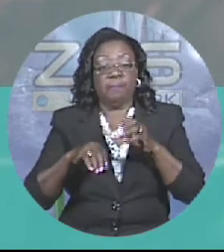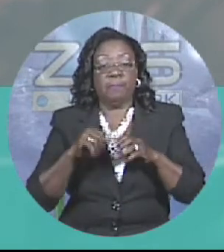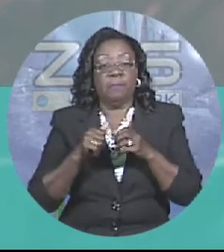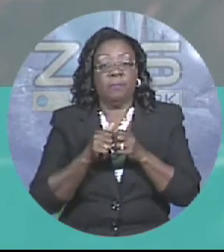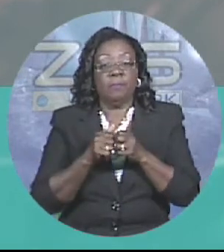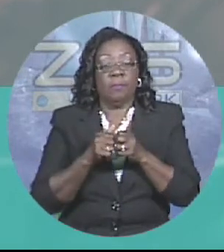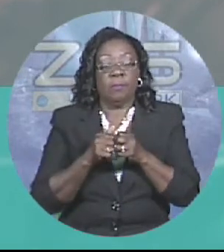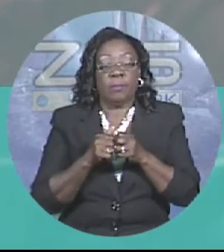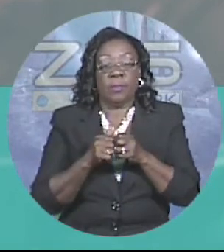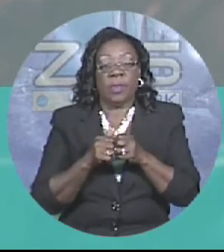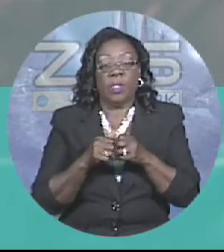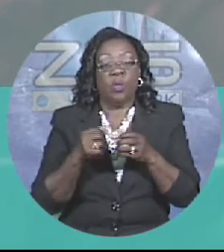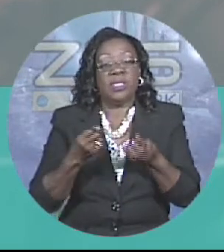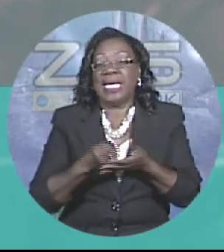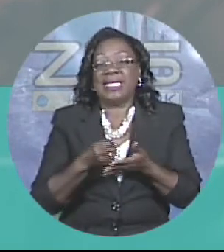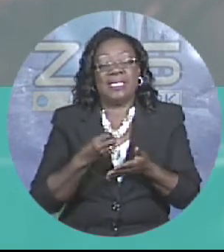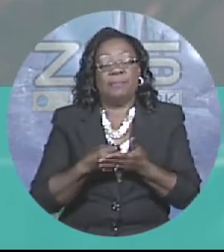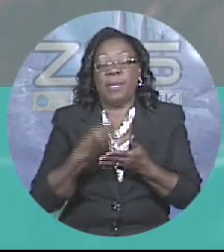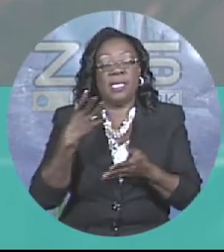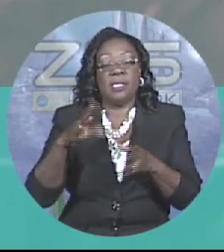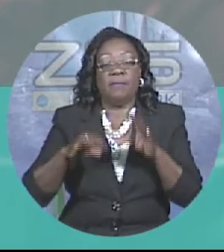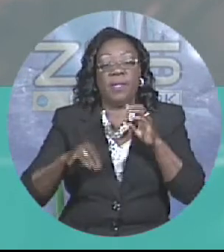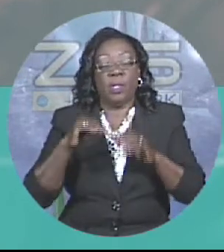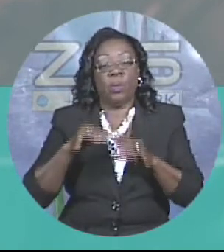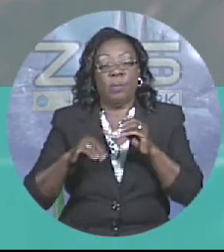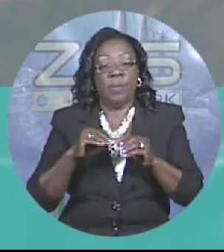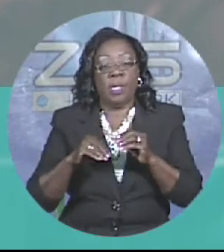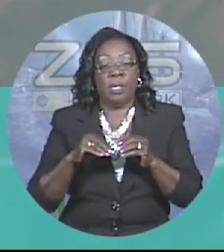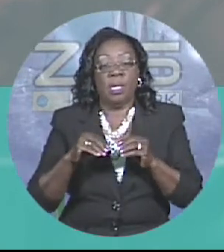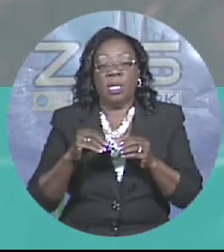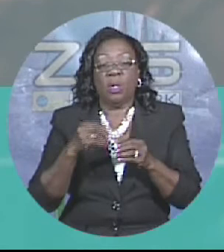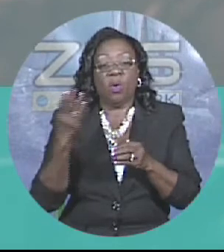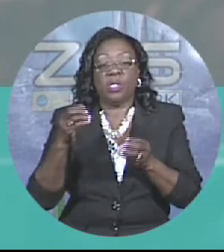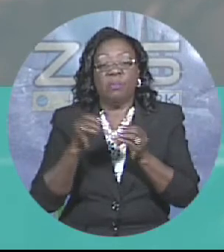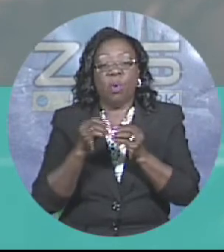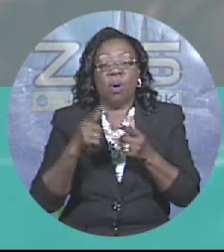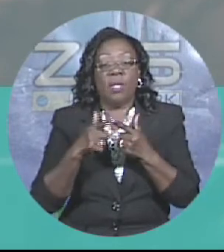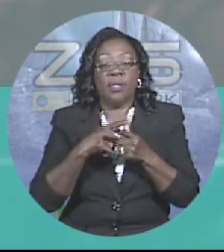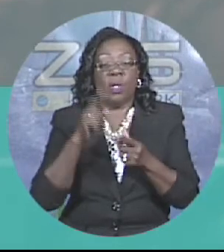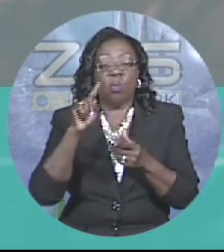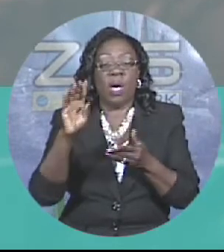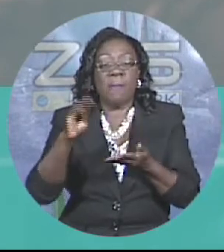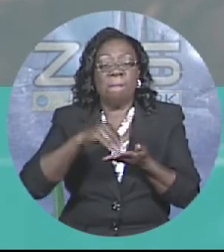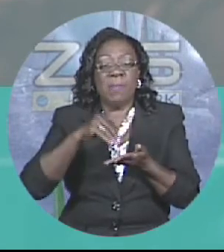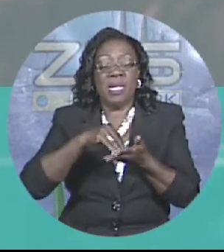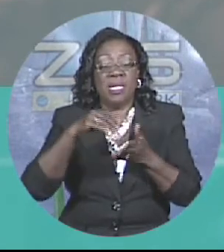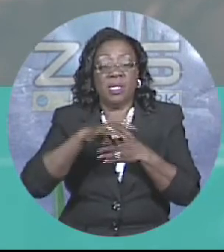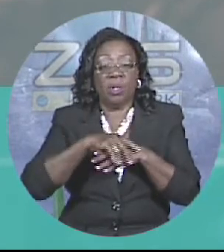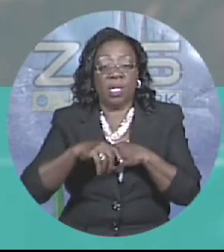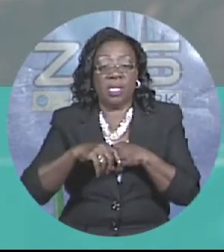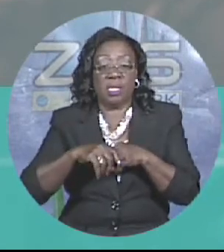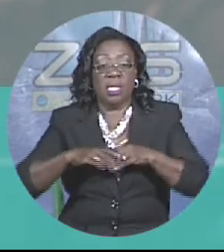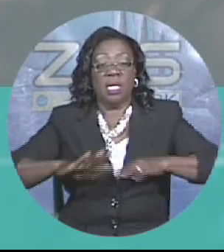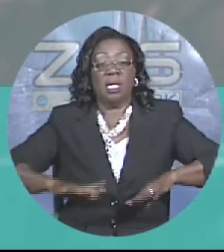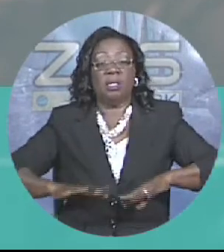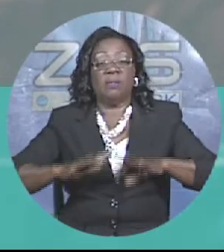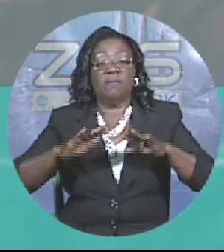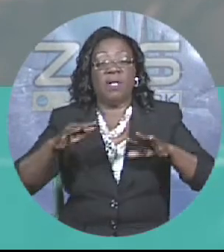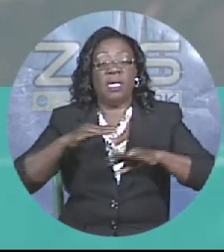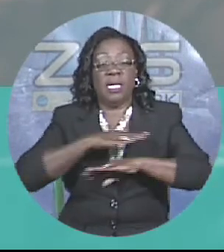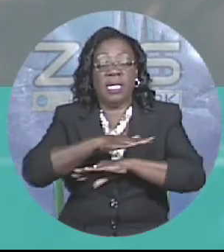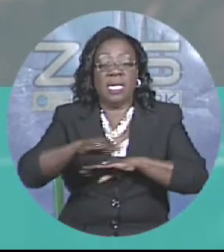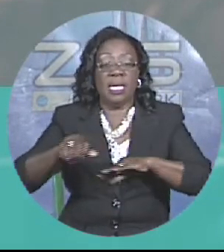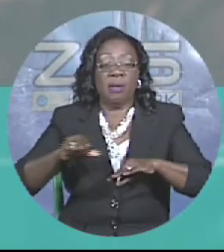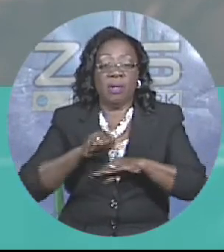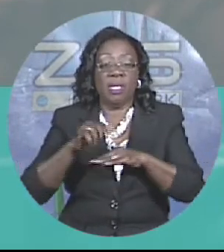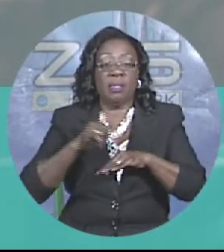That's a piece of equipment probably valued in excess of $1 million. It also would have flooded the area